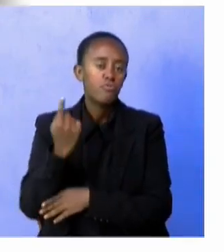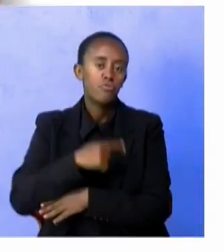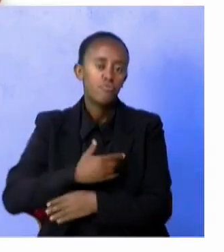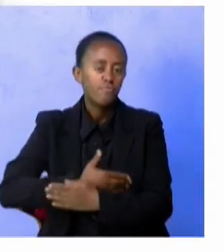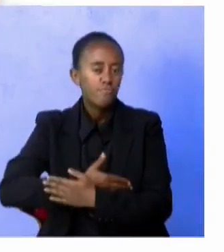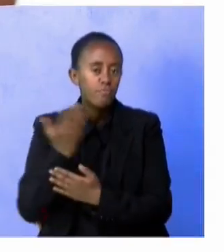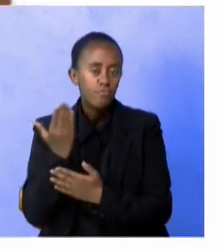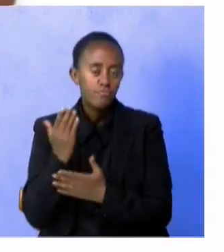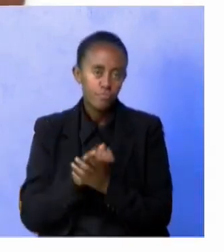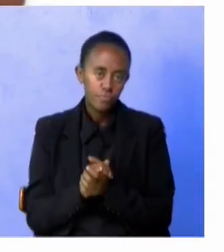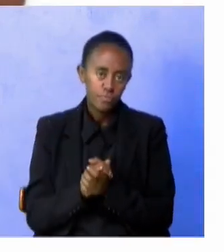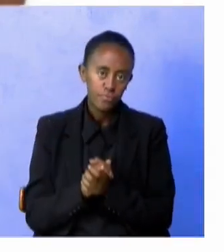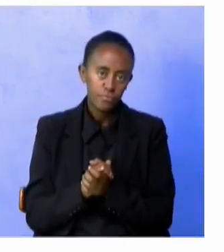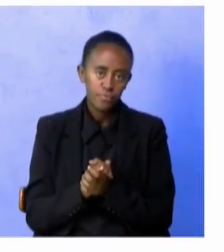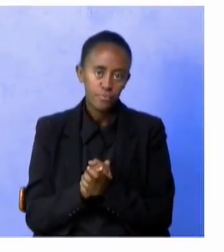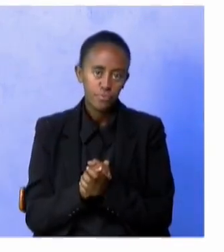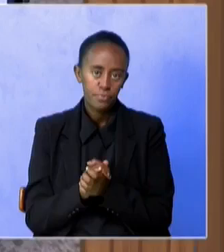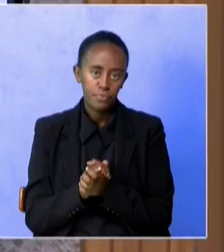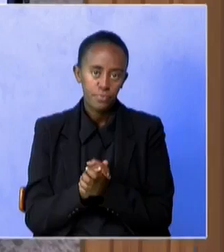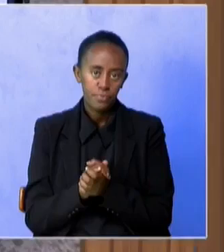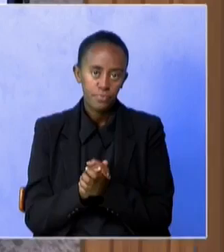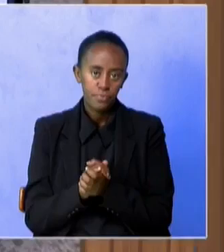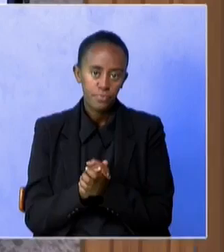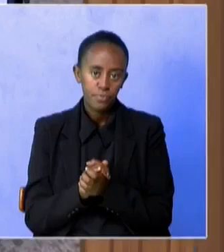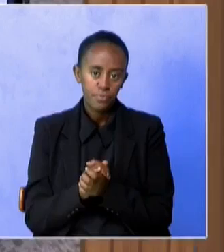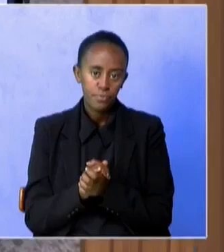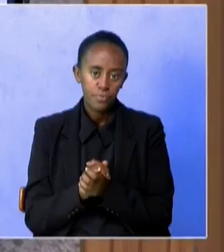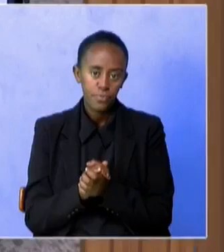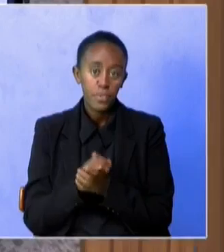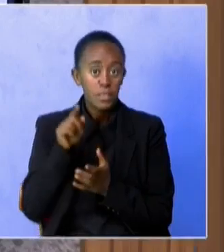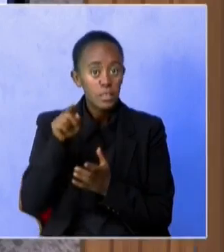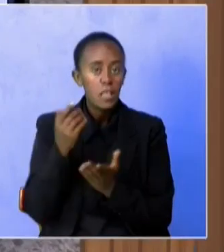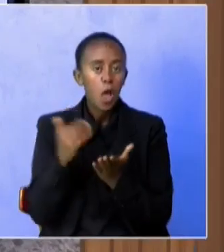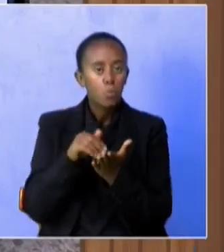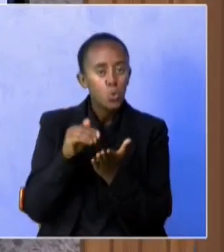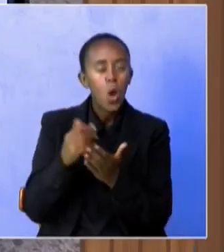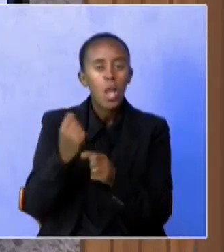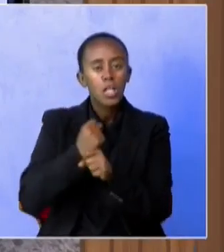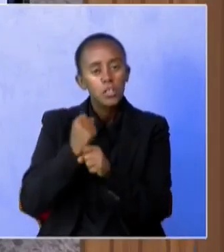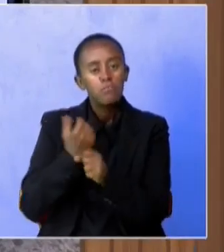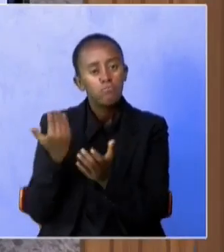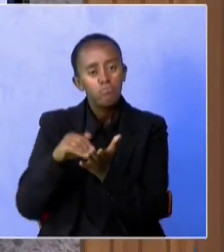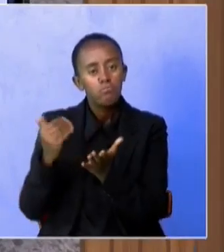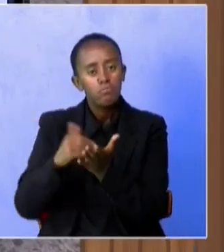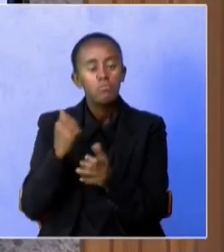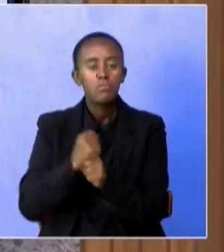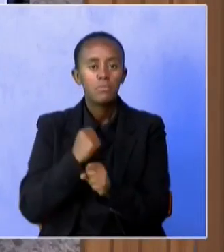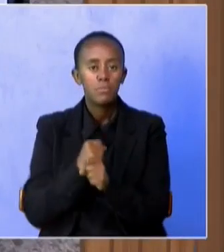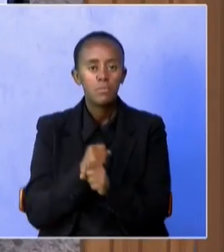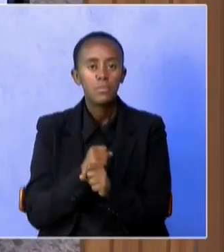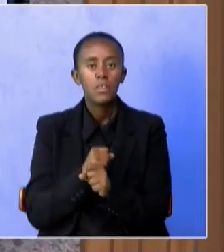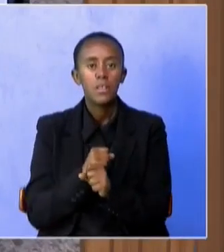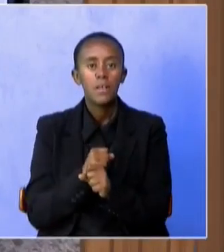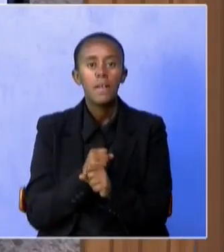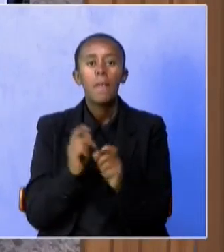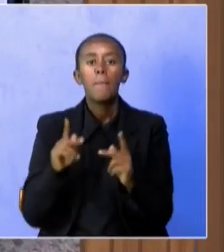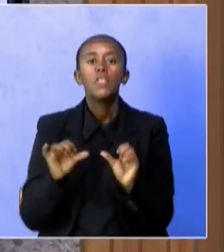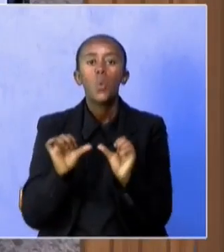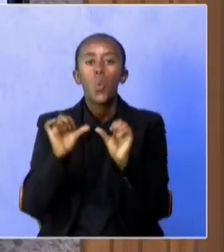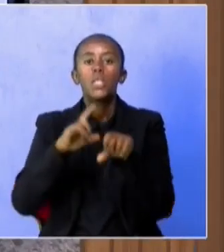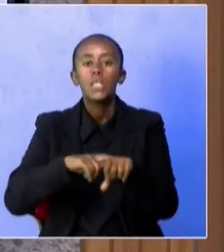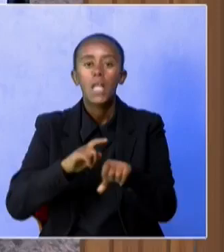A habitual action, things that we do repeatedly. What about the present continuous?